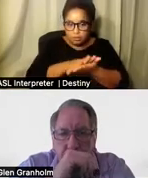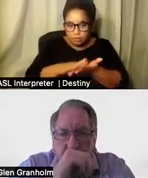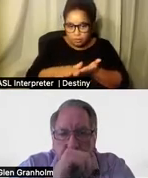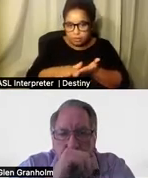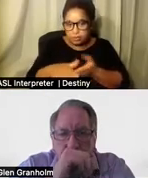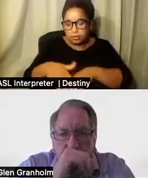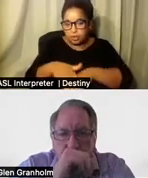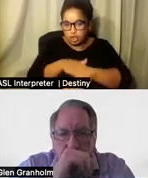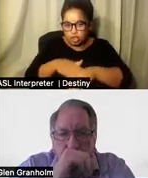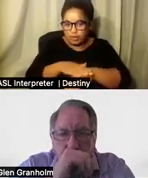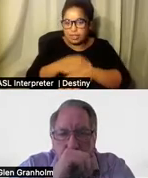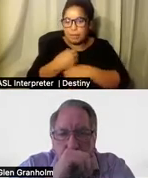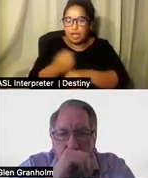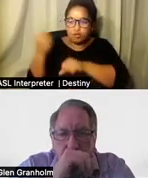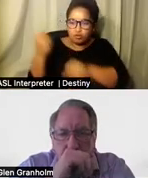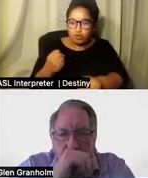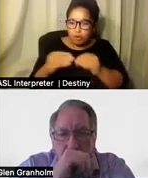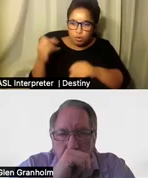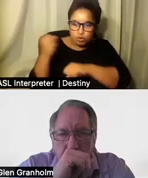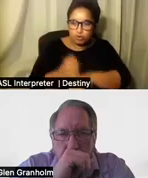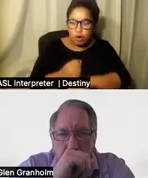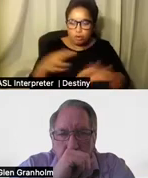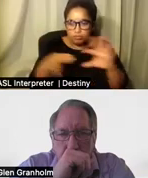stronger bond. So what we do here is we just simply